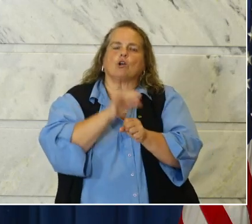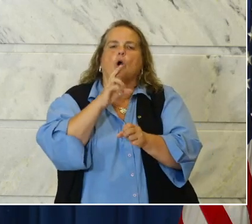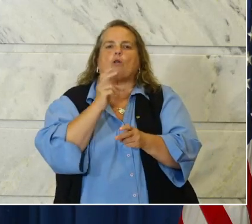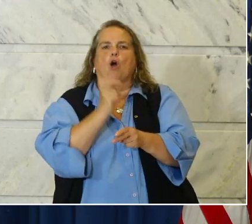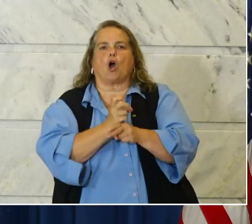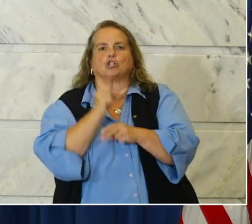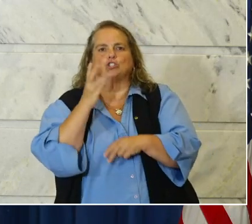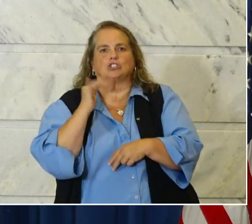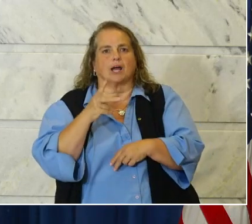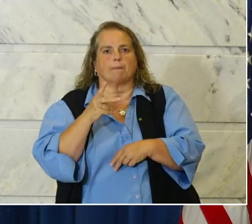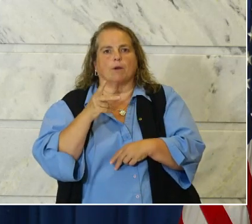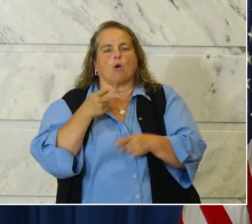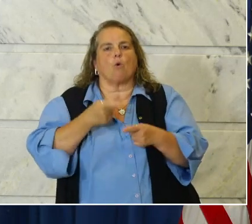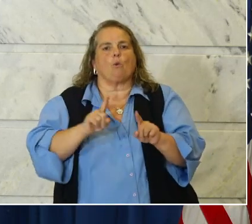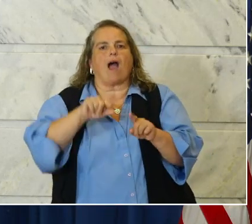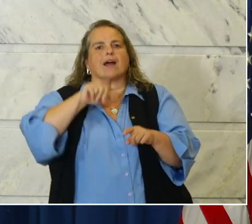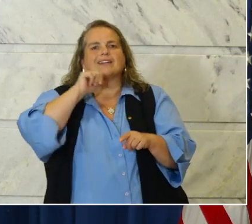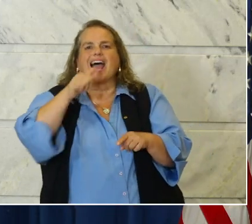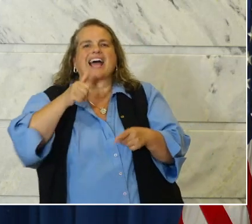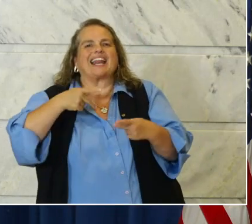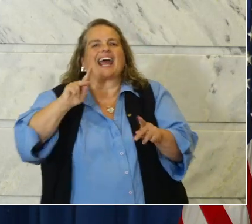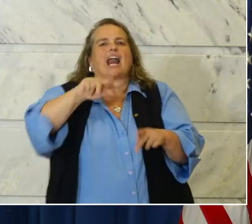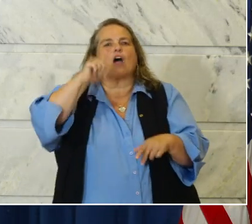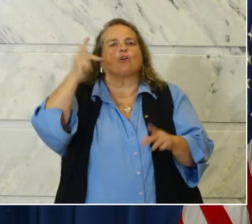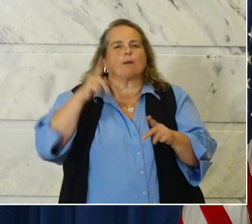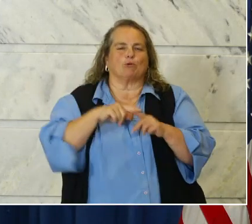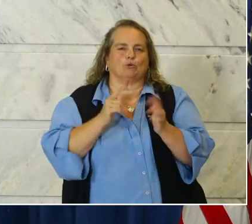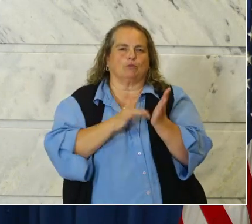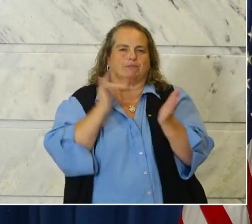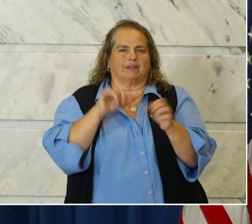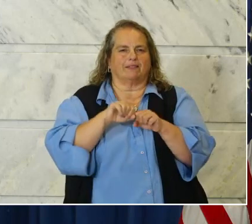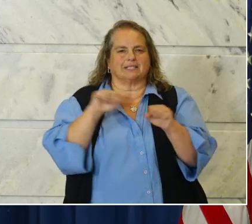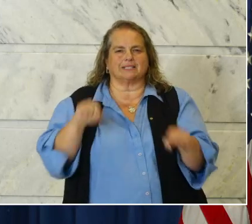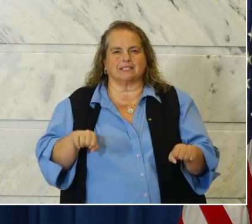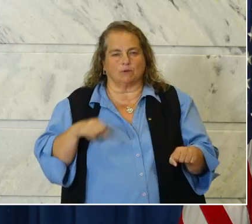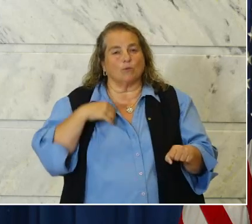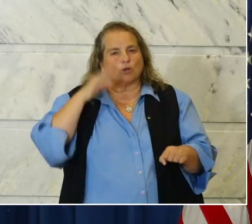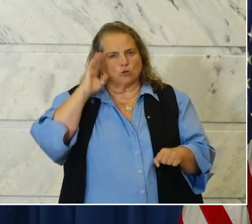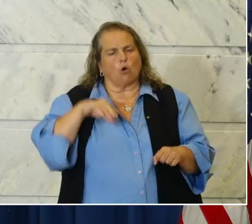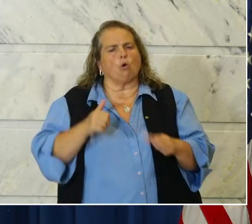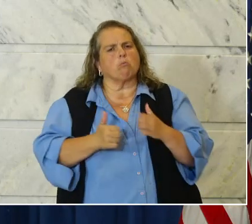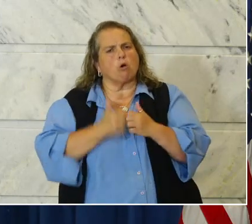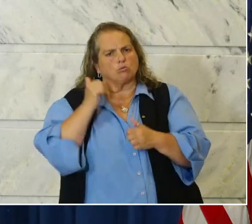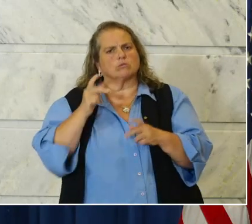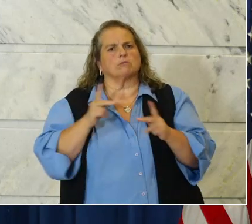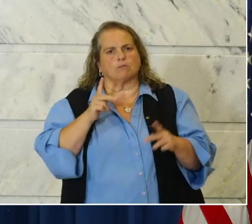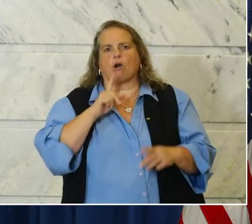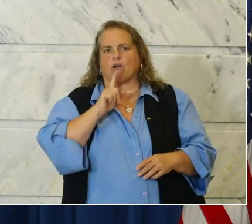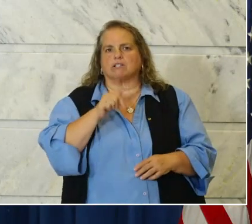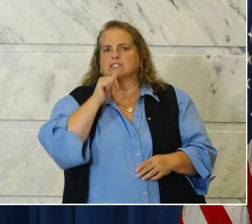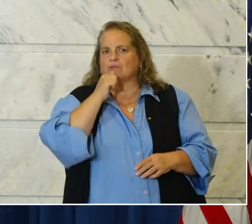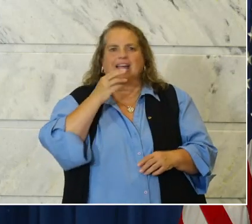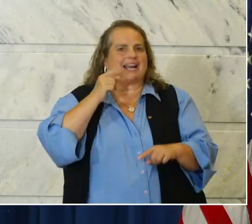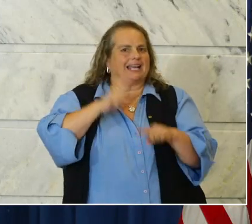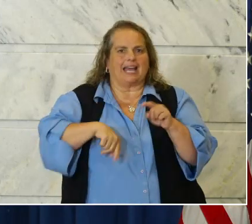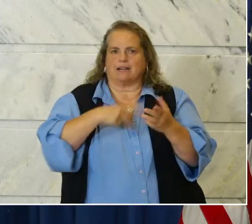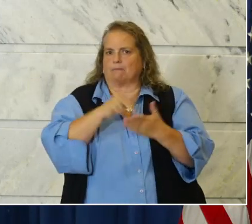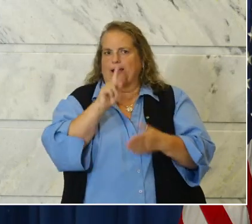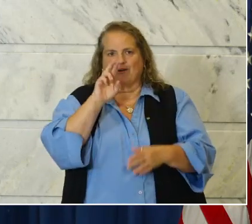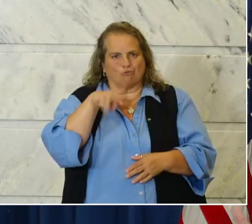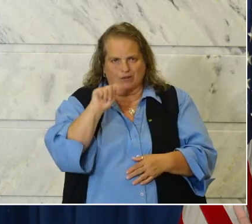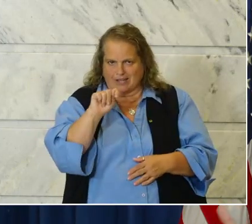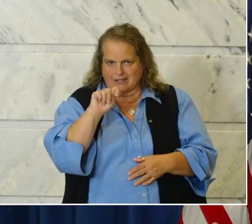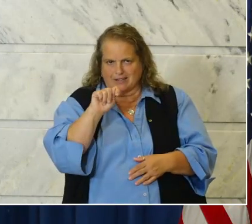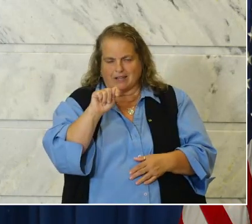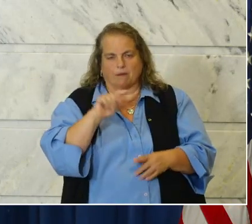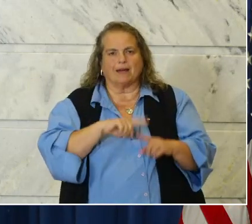it, while not letting other people game the system. And we know that most people out there, are suffering and can't pay the rent, but